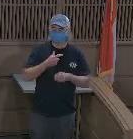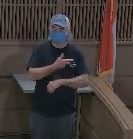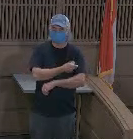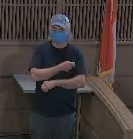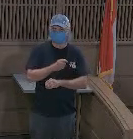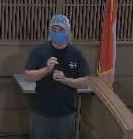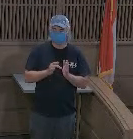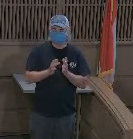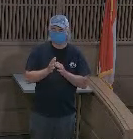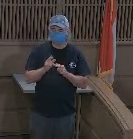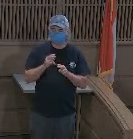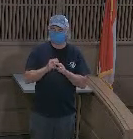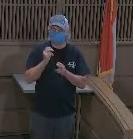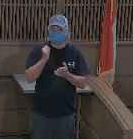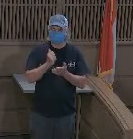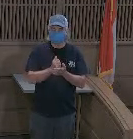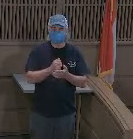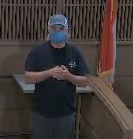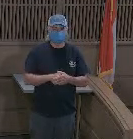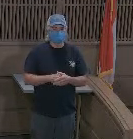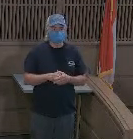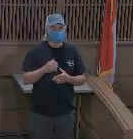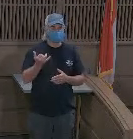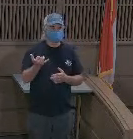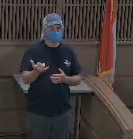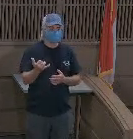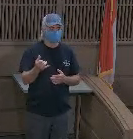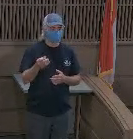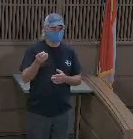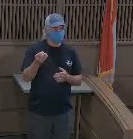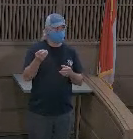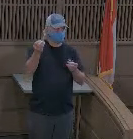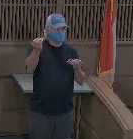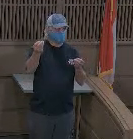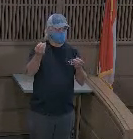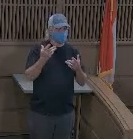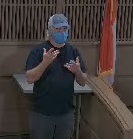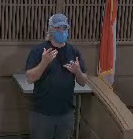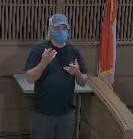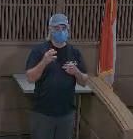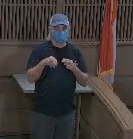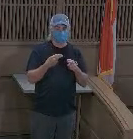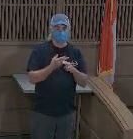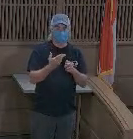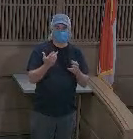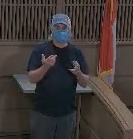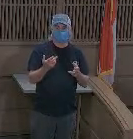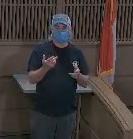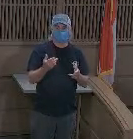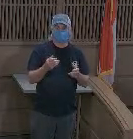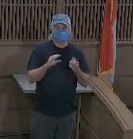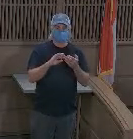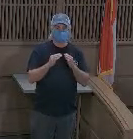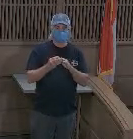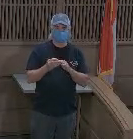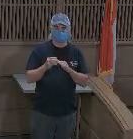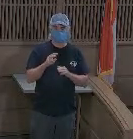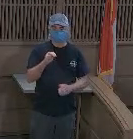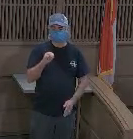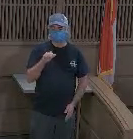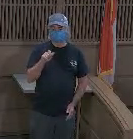Thank you. We will now hear updates from our community leaders, and first we'll hear from City of Albany